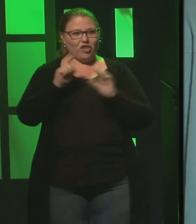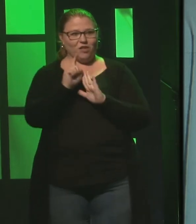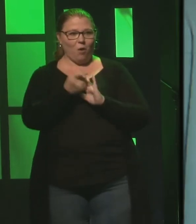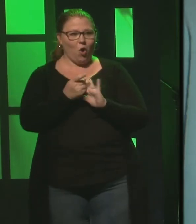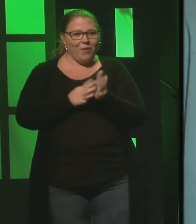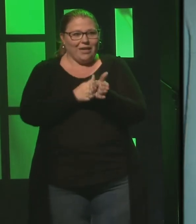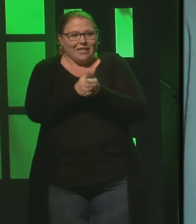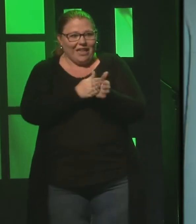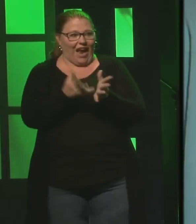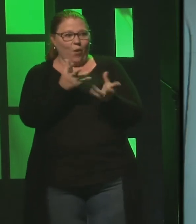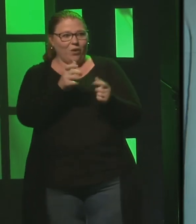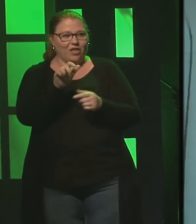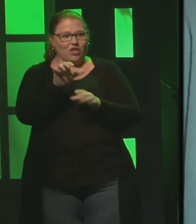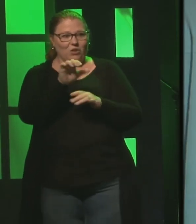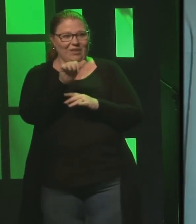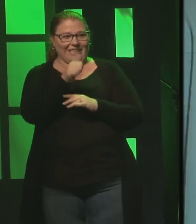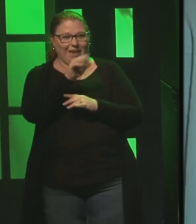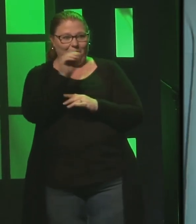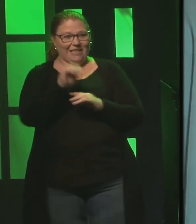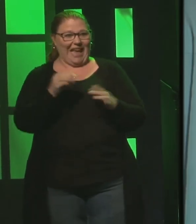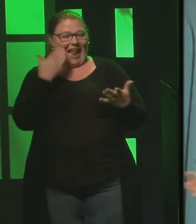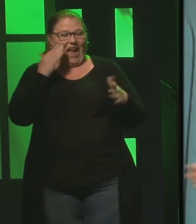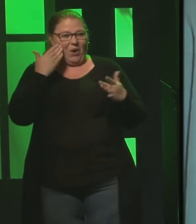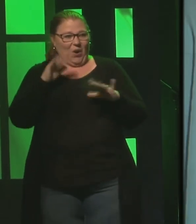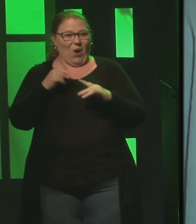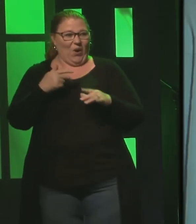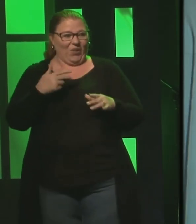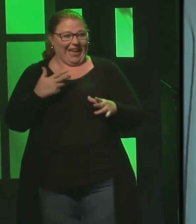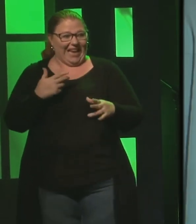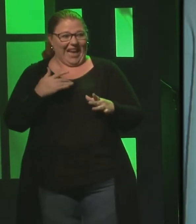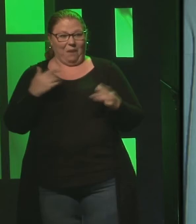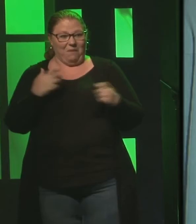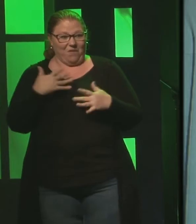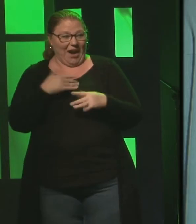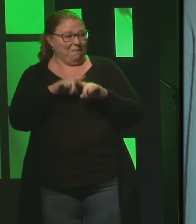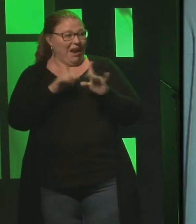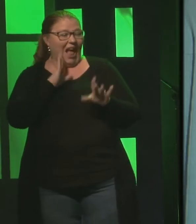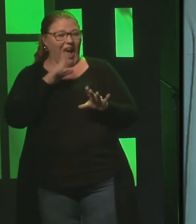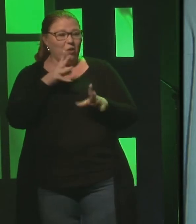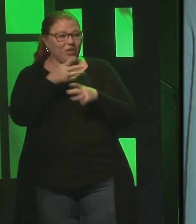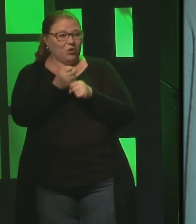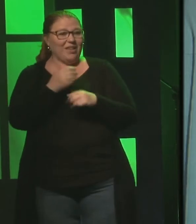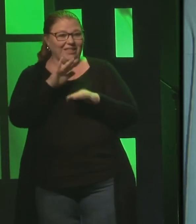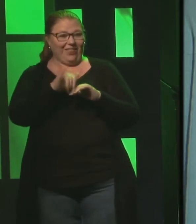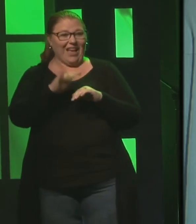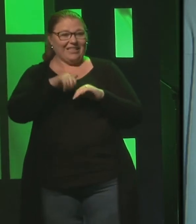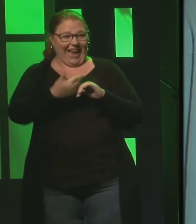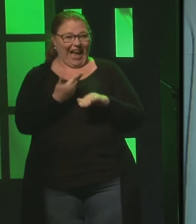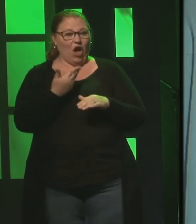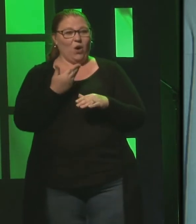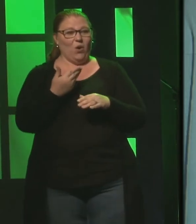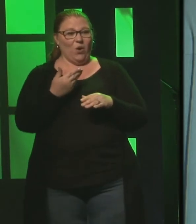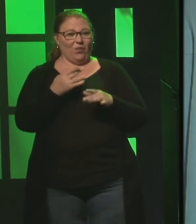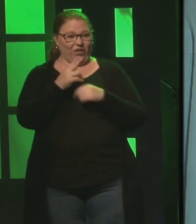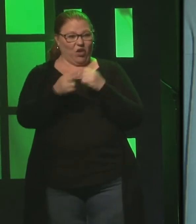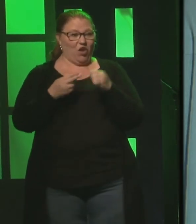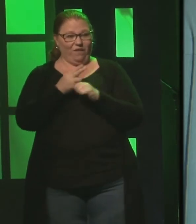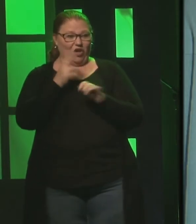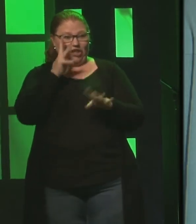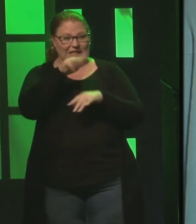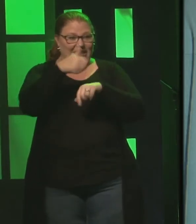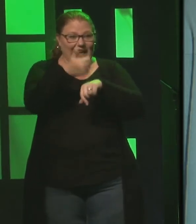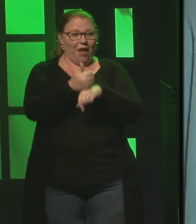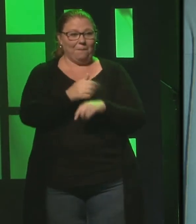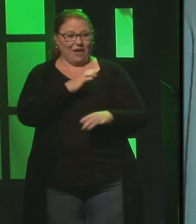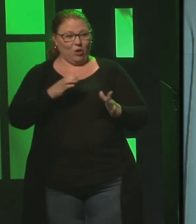where it's like, oh, I'm going to do it 10%. I don't know. I got this and this and that. But I'm just going to trust that this is the way the universe is wired, and my Christian faith